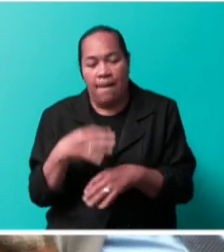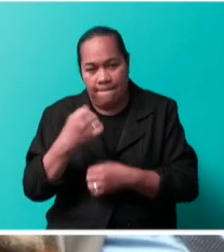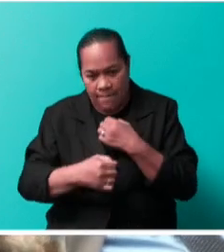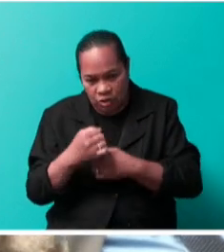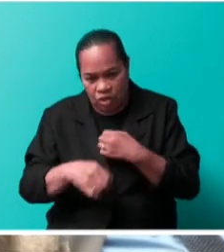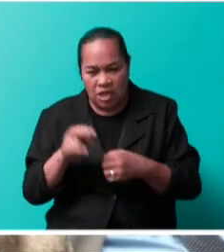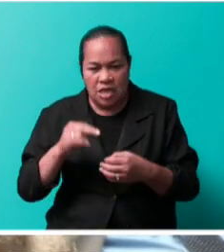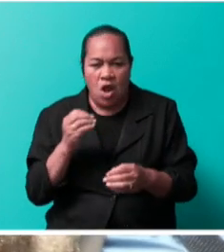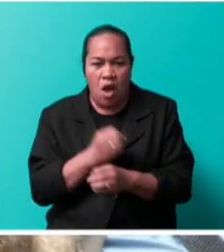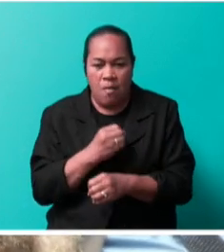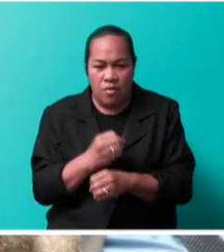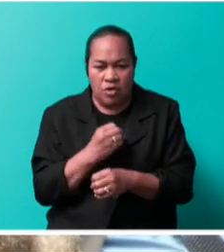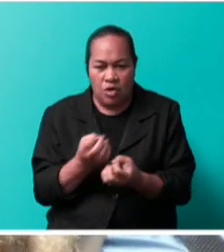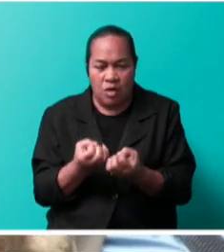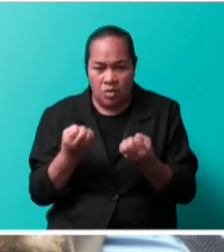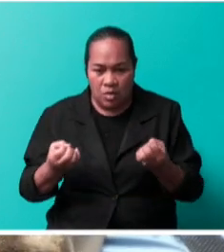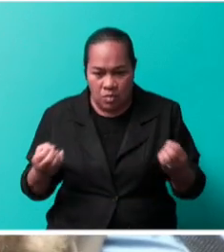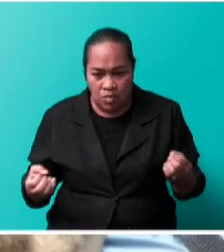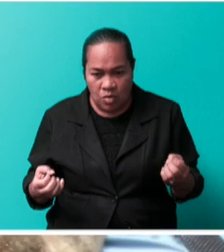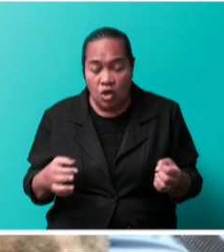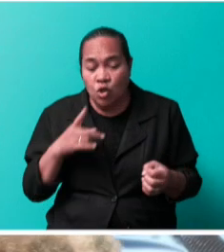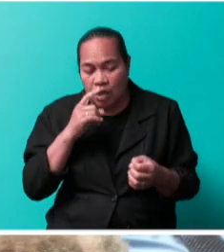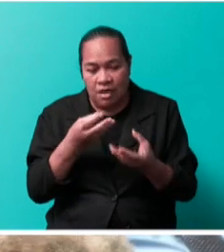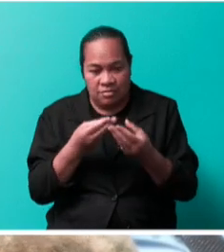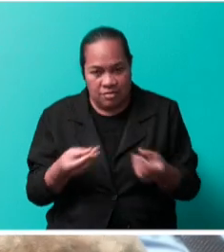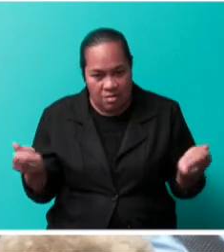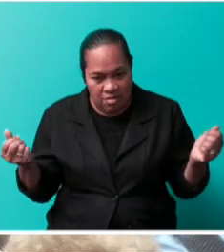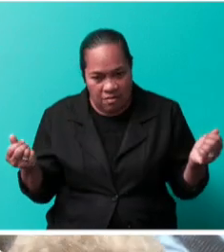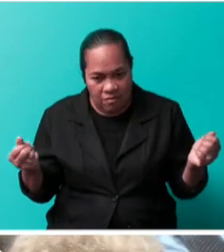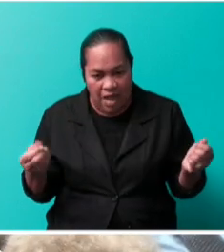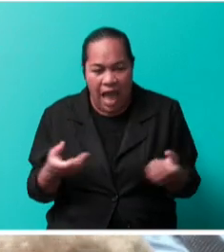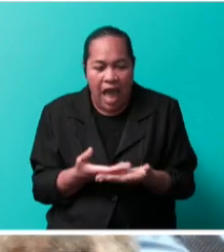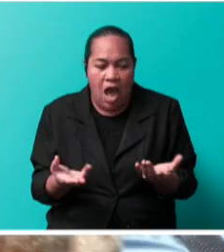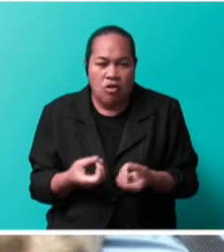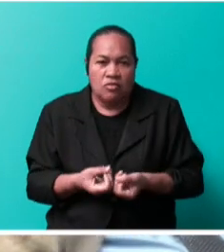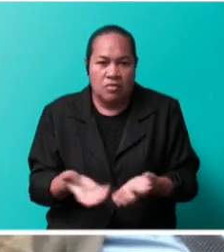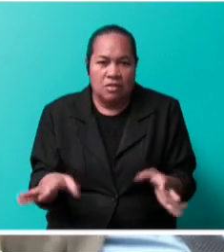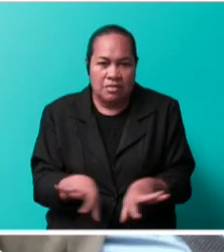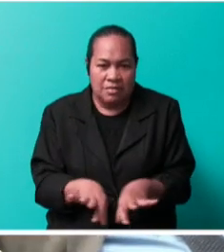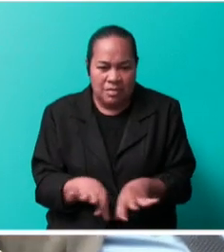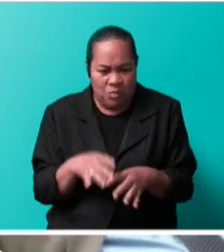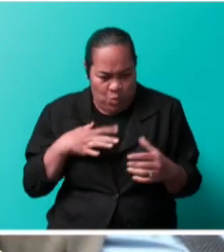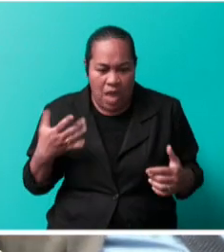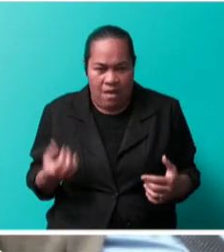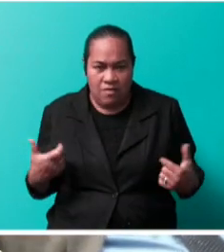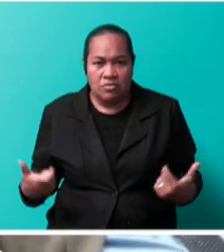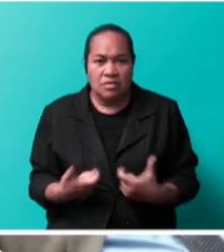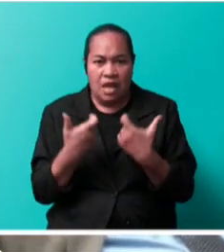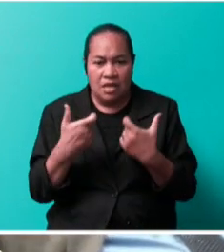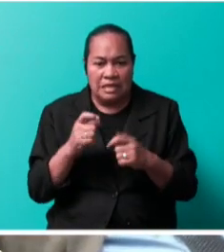equipment required to effectively address increasing solid waste management challenges within their